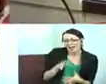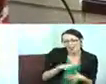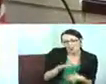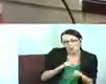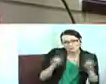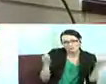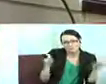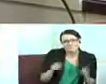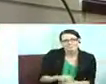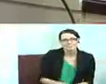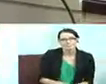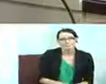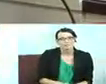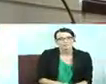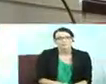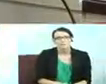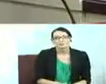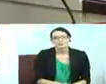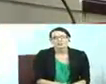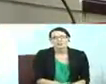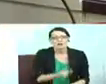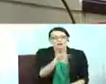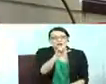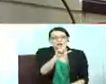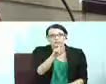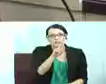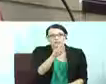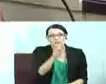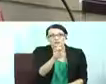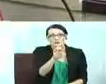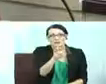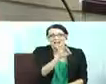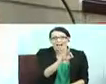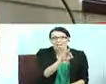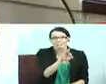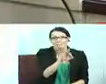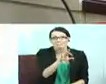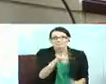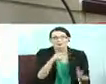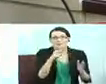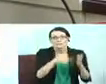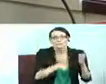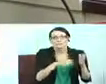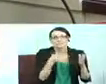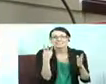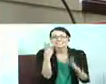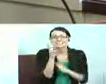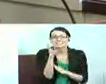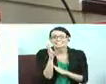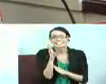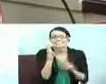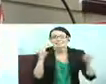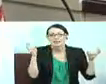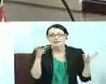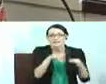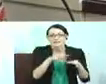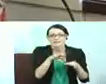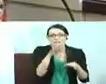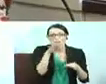We beg the difference with you. In Luke 9:16, it said, the Spirit of the